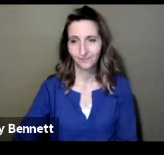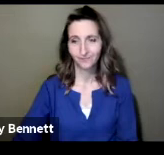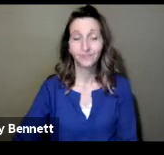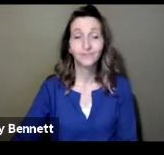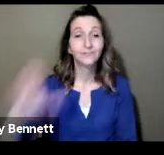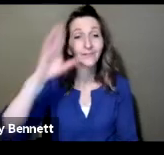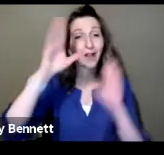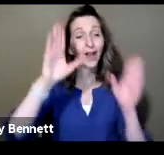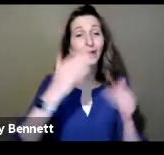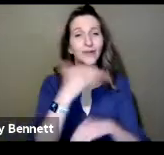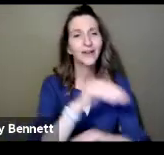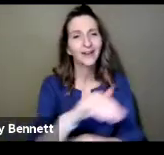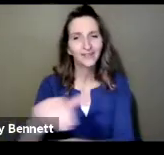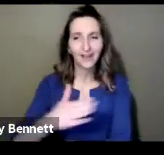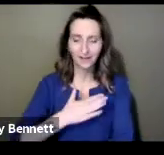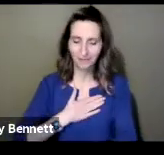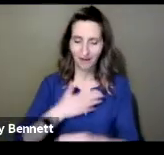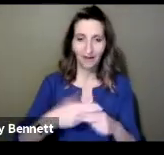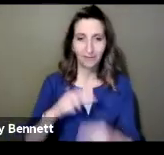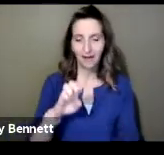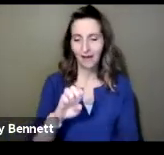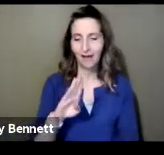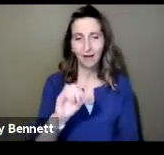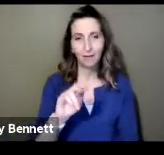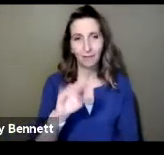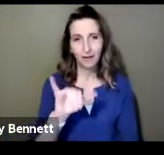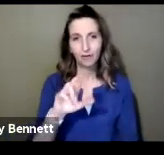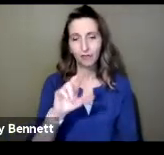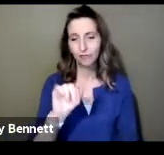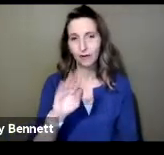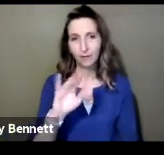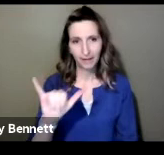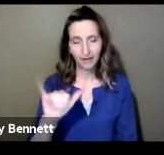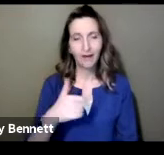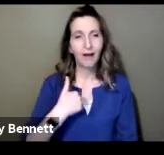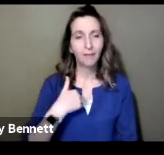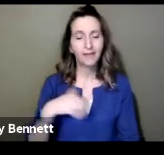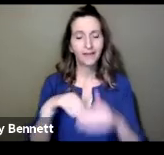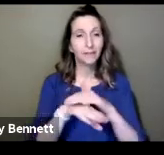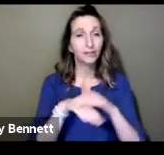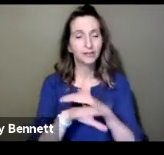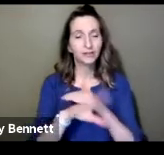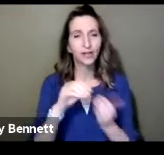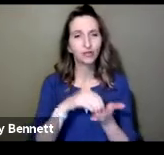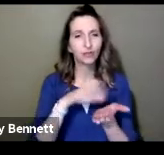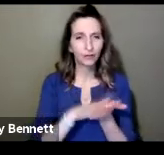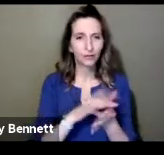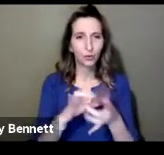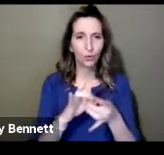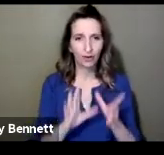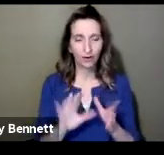Good evening, everyone. My name is Ebony Raby. I am the Missions and Records Coordinator, as well